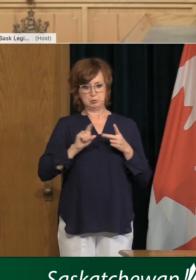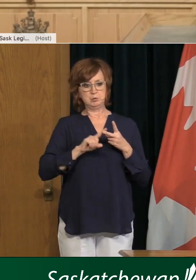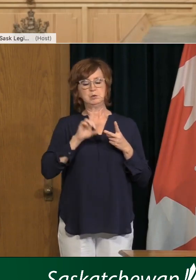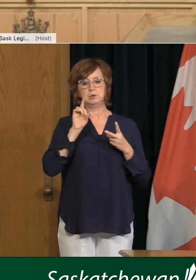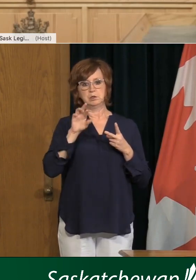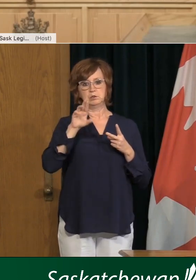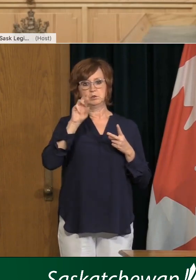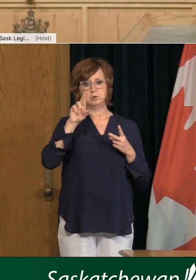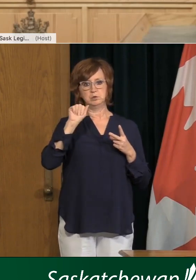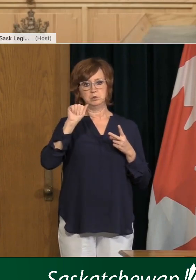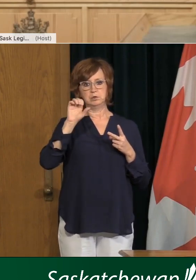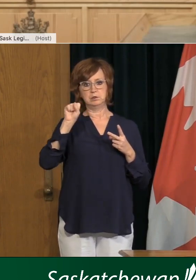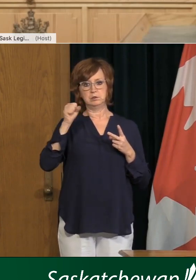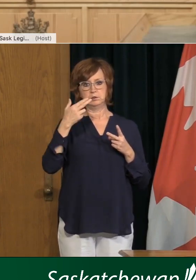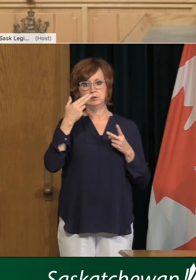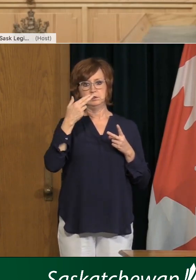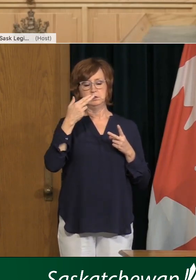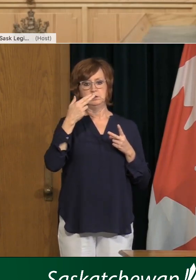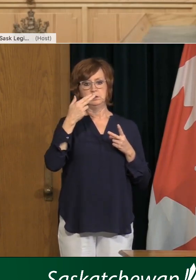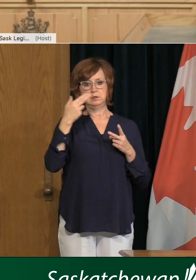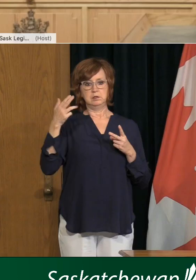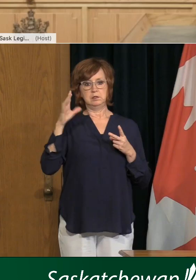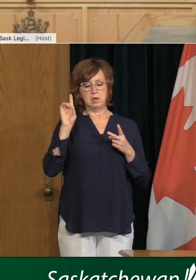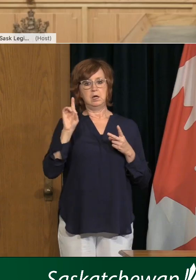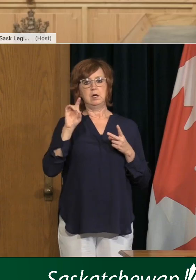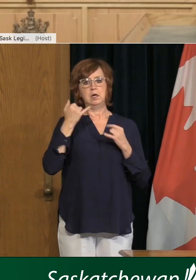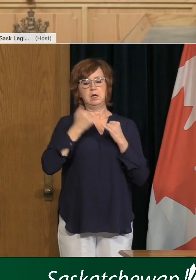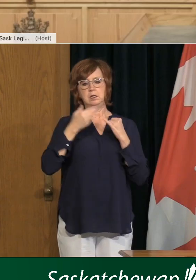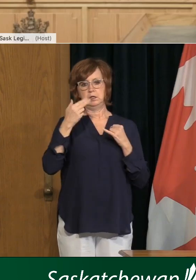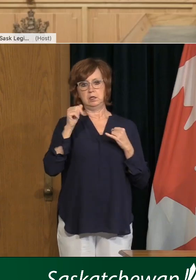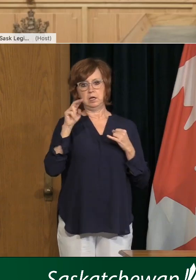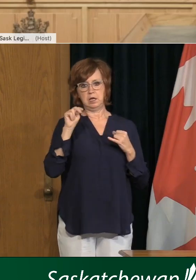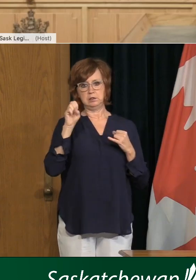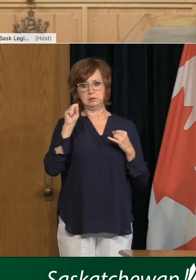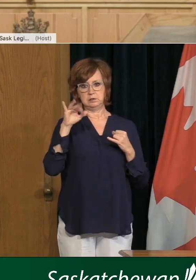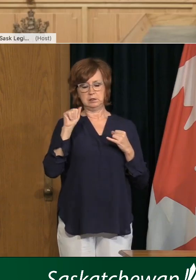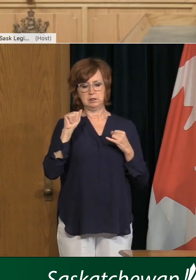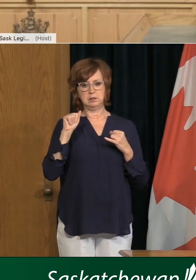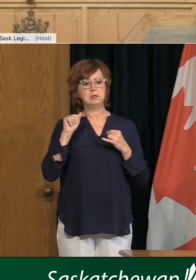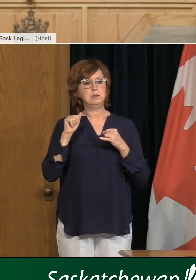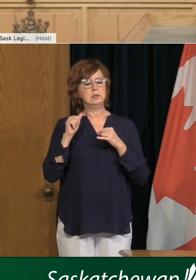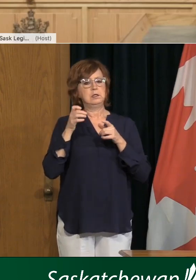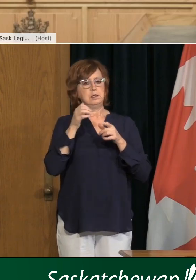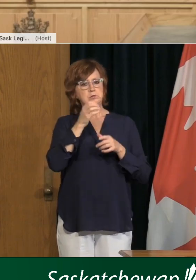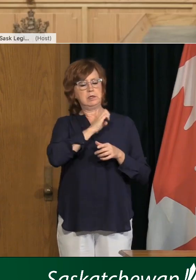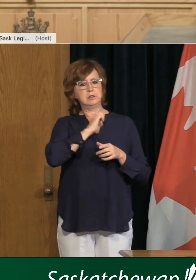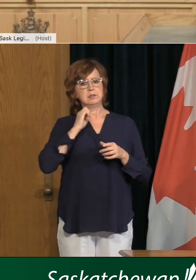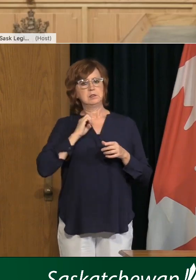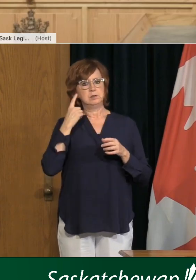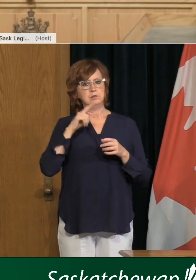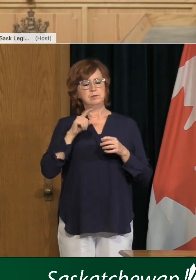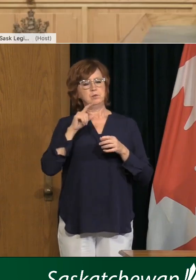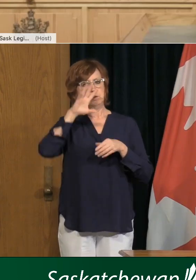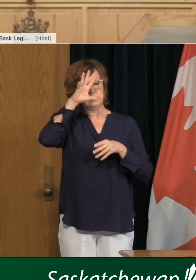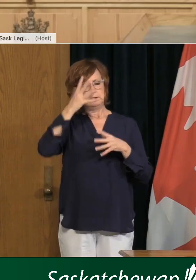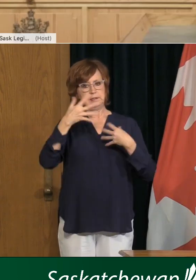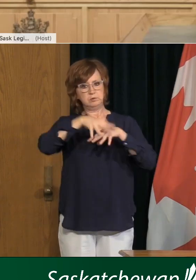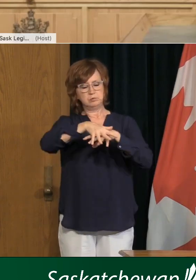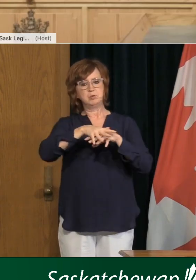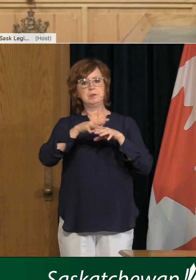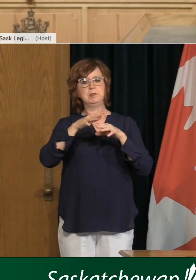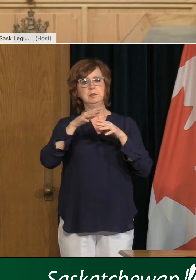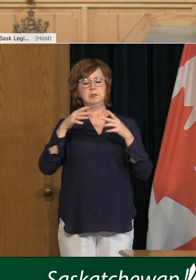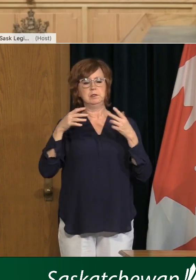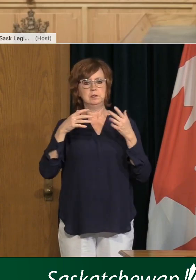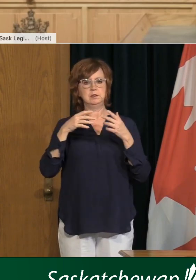Rashaad Hansia, our Physician Executive for Integrated Urban Health, and they will both be speaking later in the news conference. Also joining us is Dr.